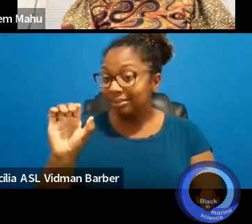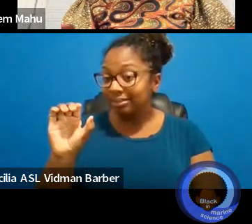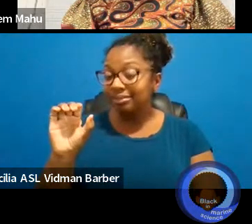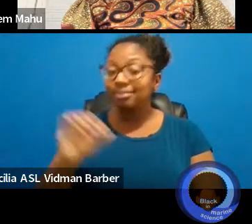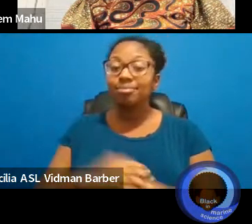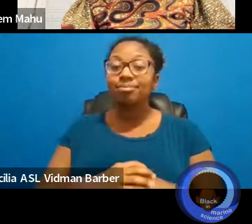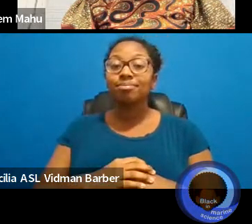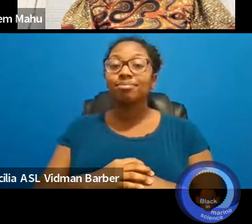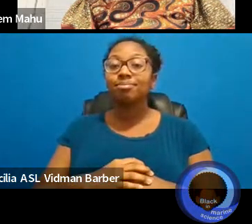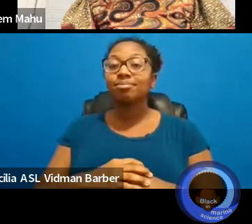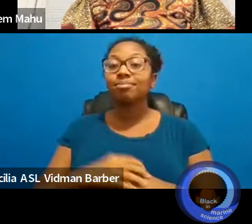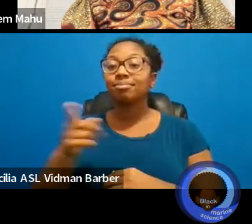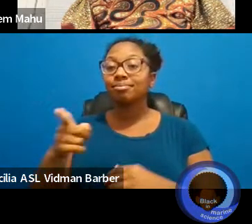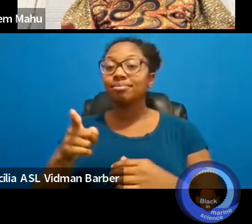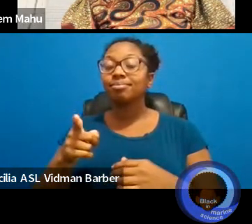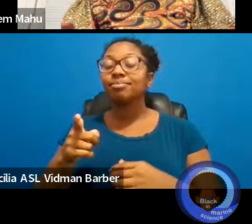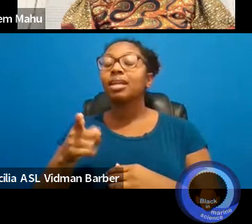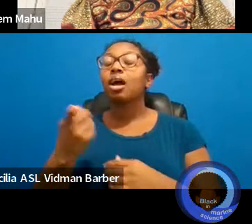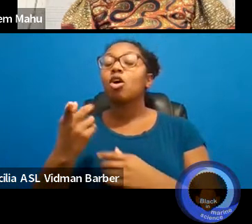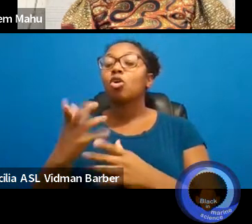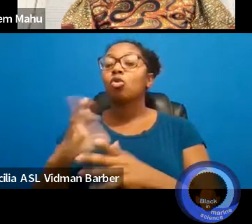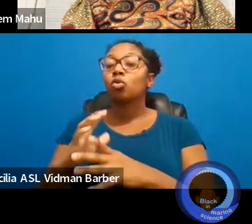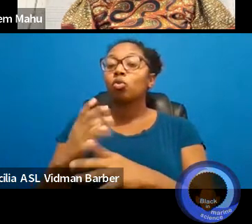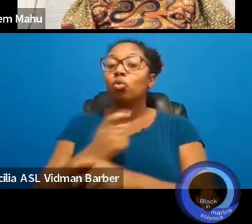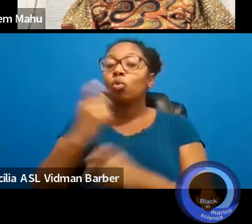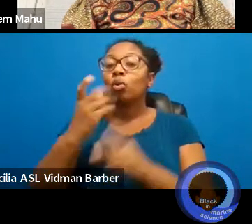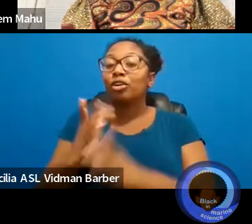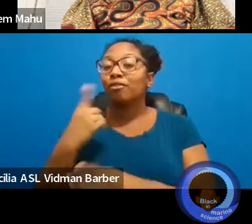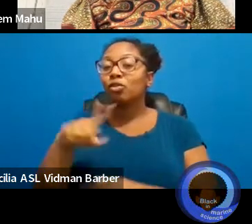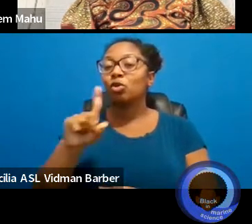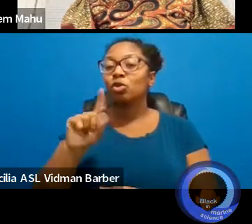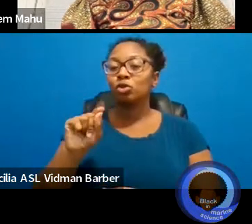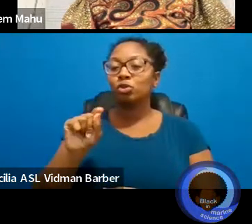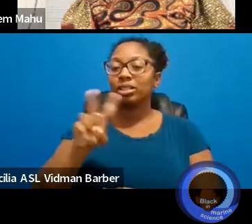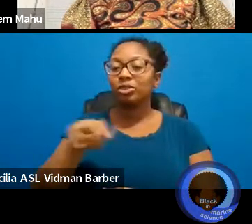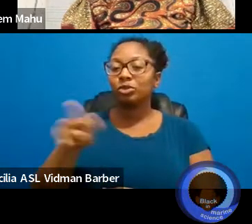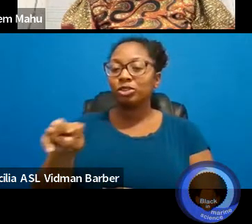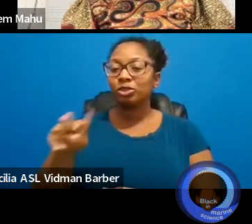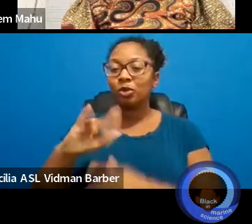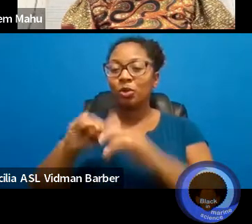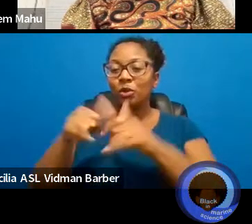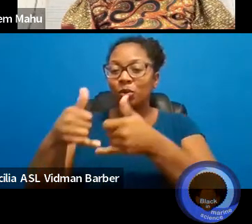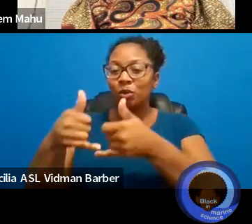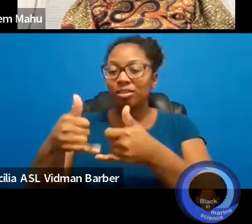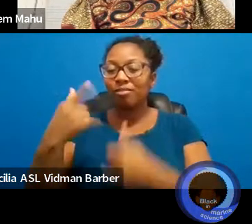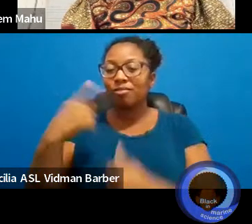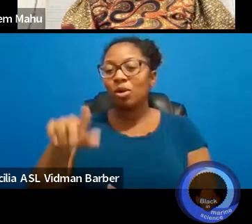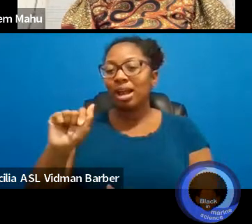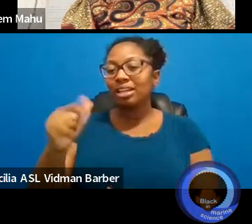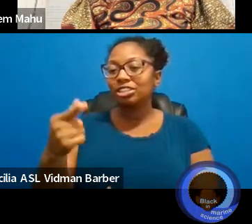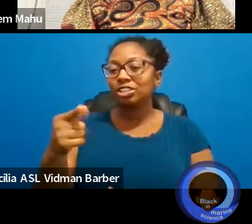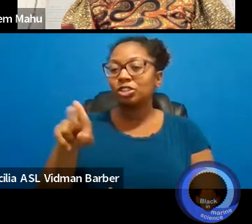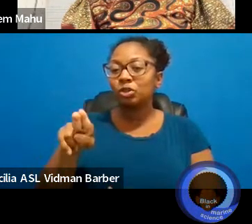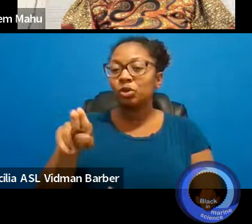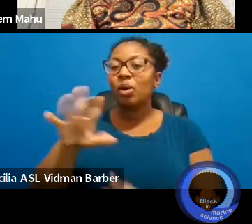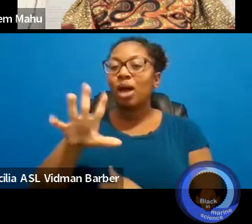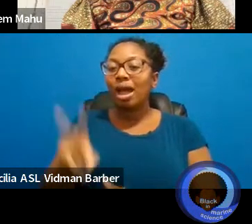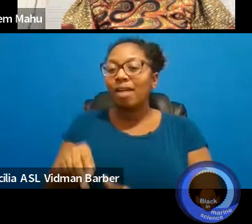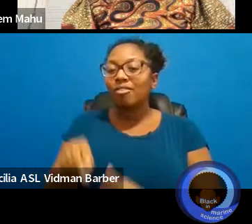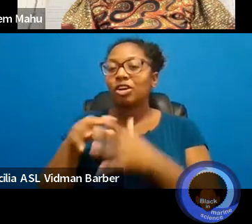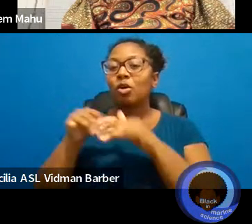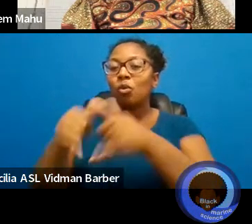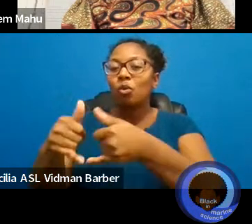Dr. Mahu is the recipient of the 2022 award for AGU Africa Award for